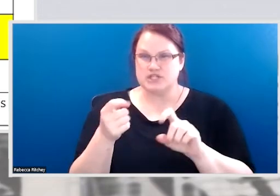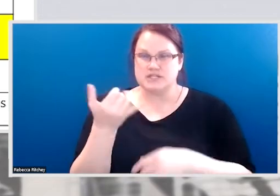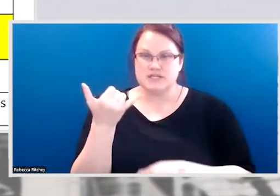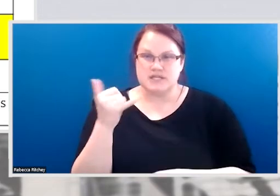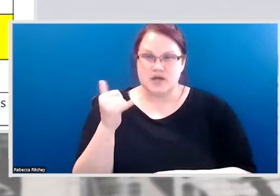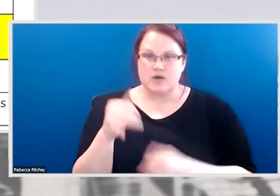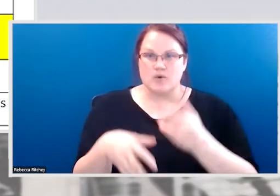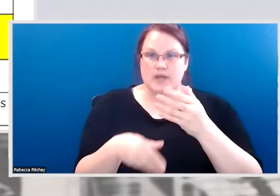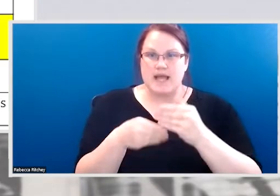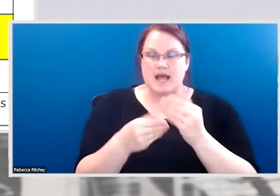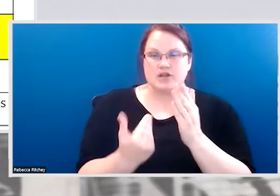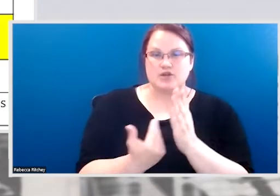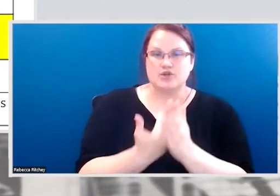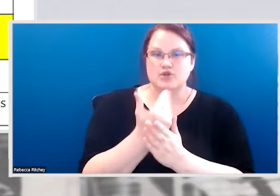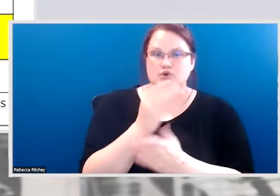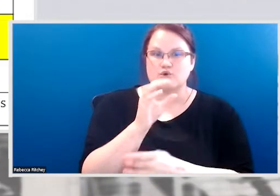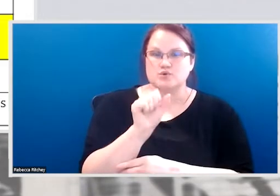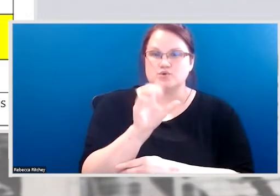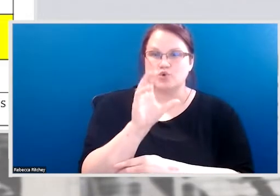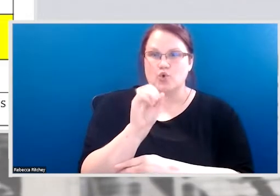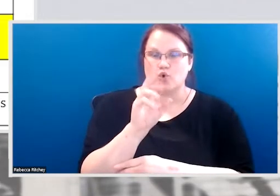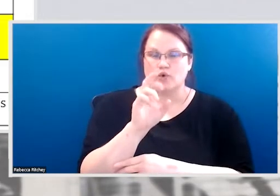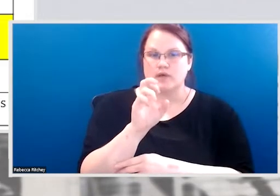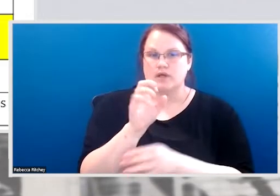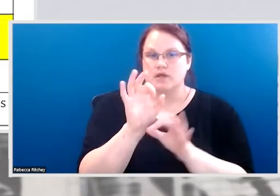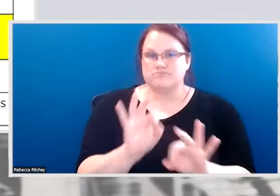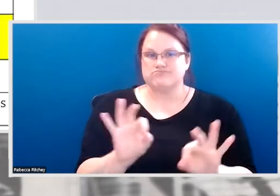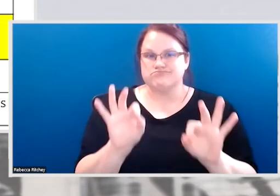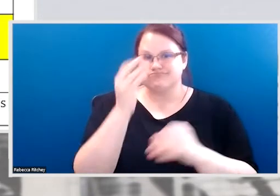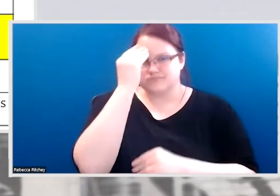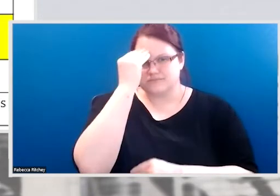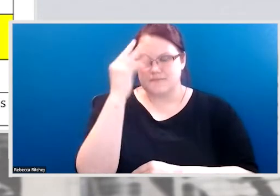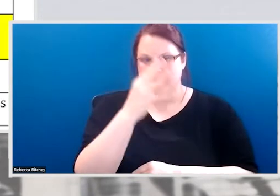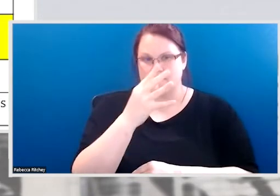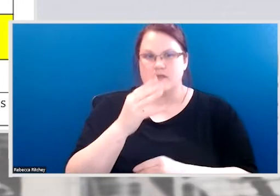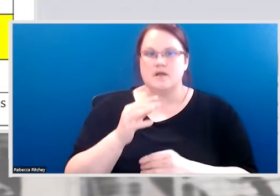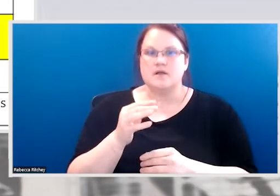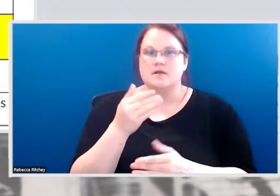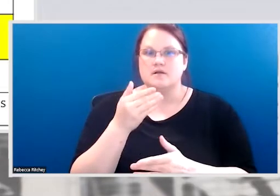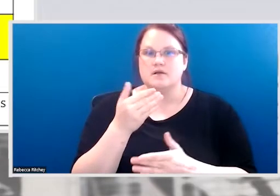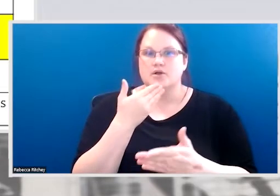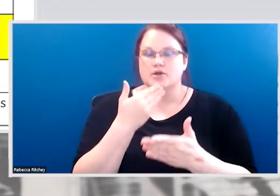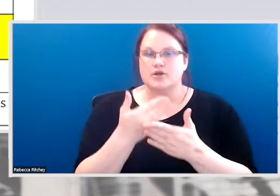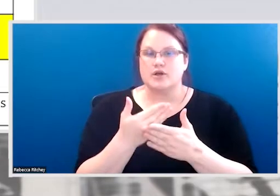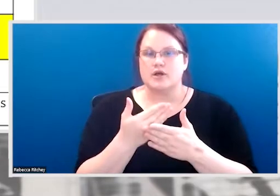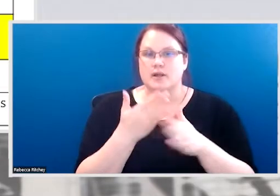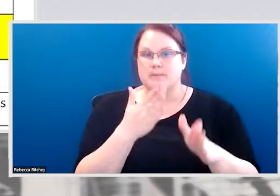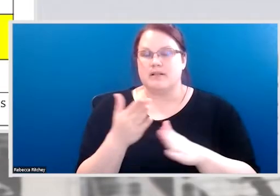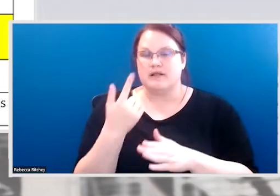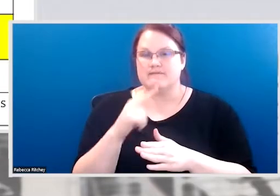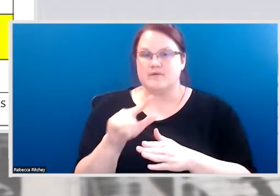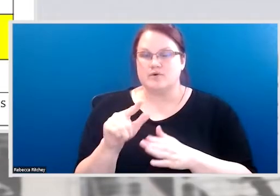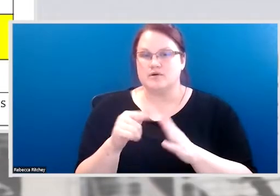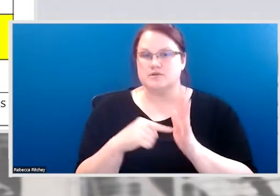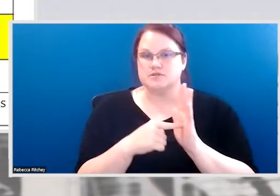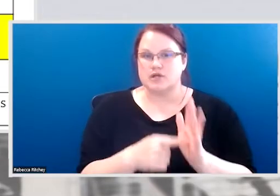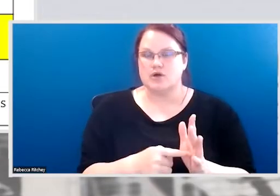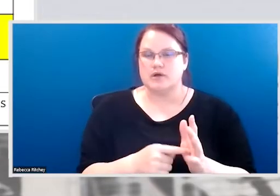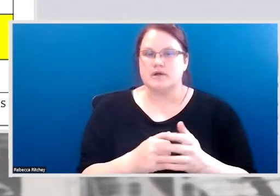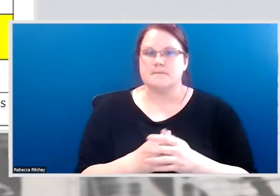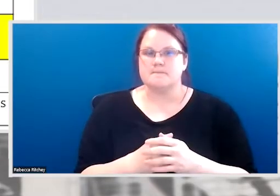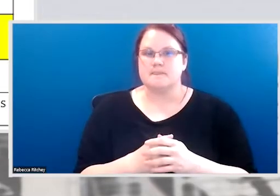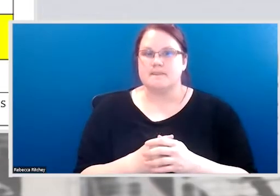a new scoring criteria. Project has clear plan for execution, including site control, project timeline, procurement strategy,